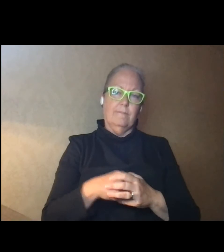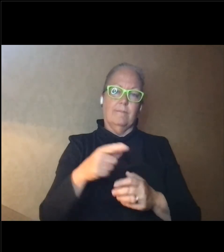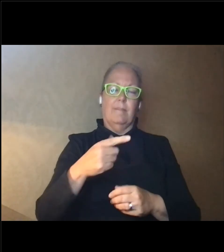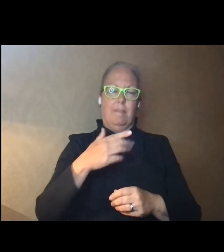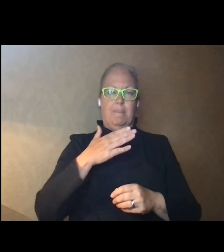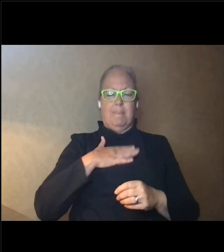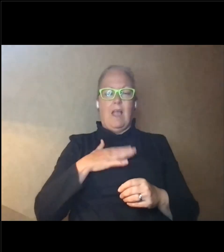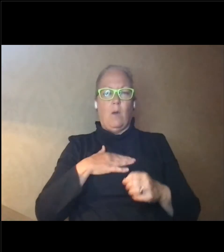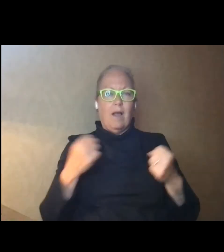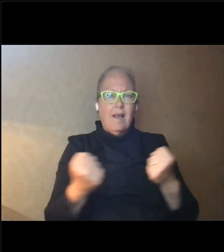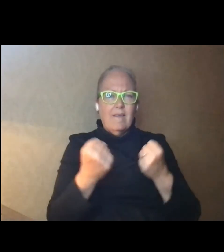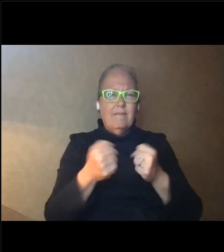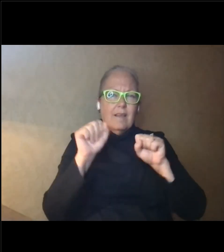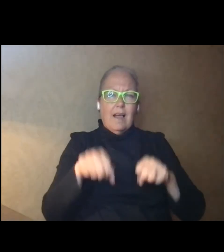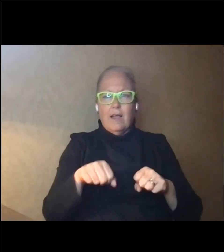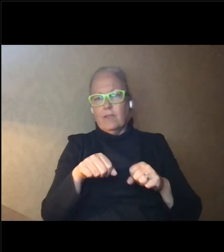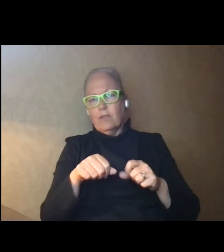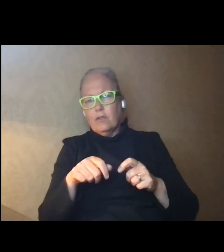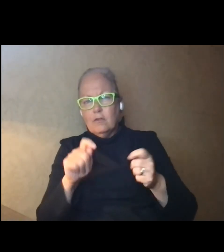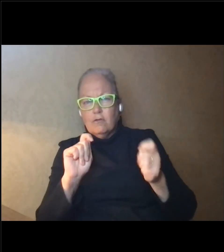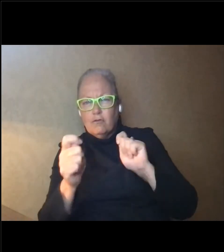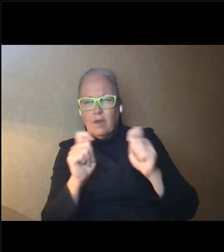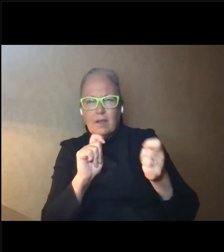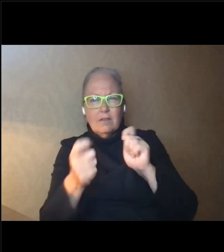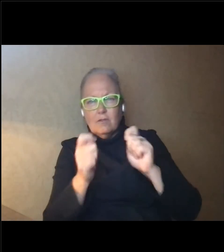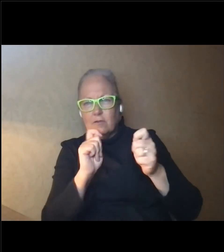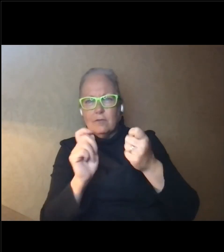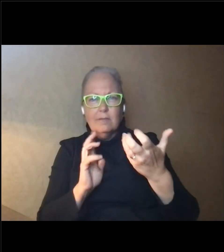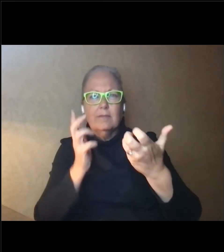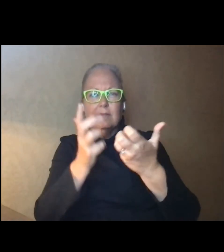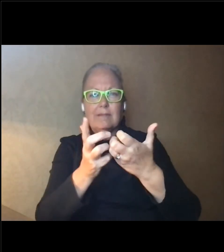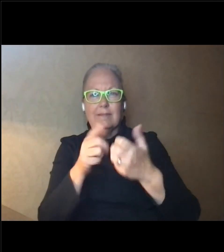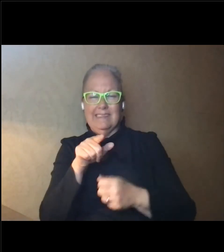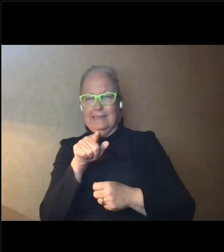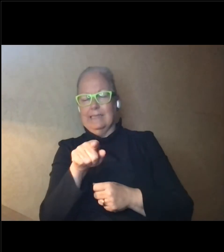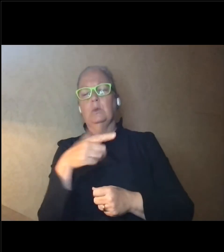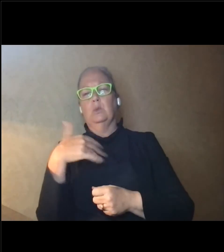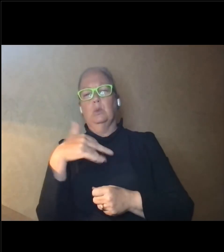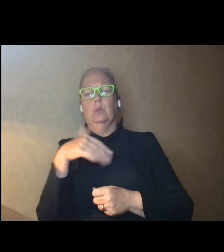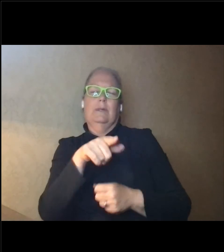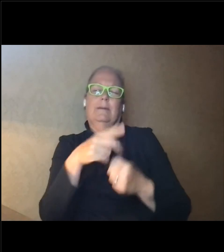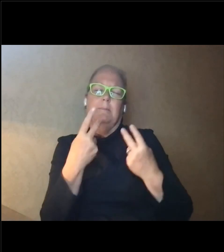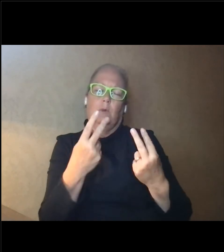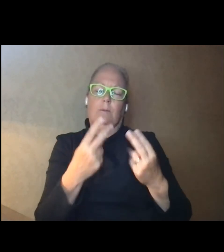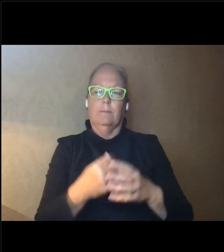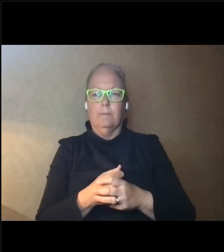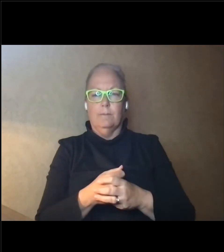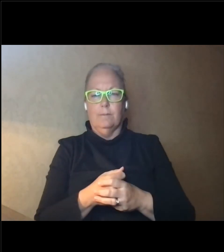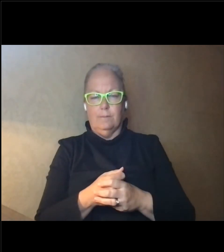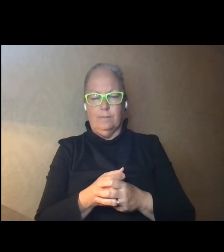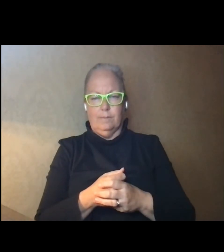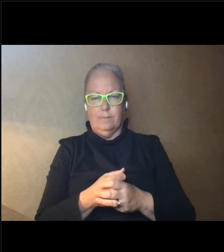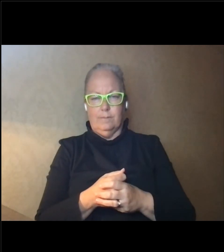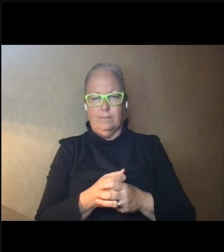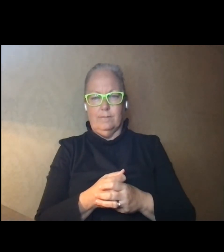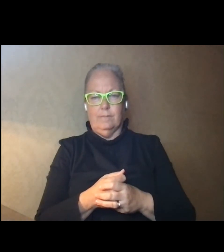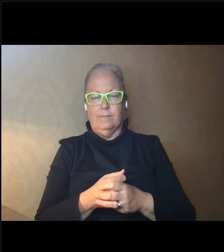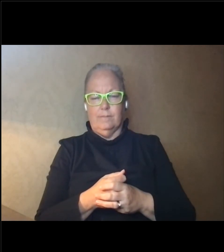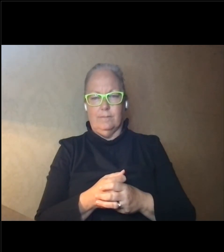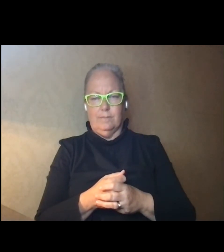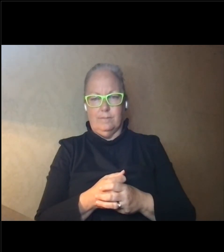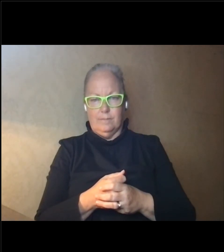especially in this volatile context, which is very important. as access remains a major